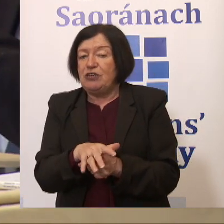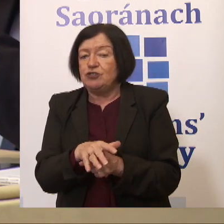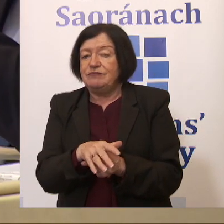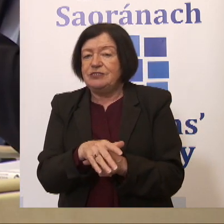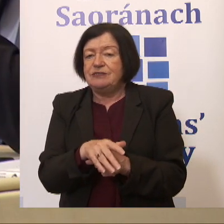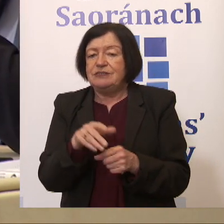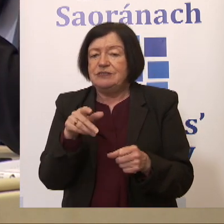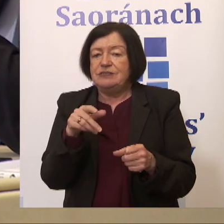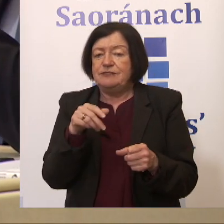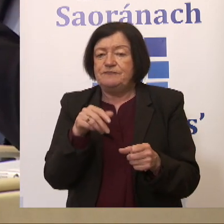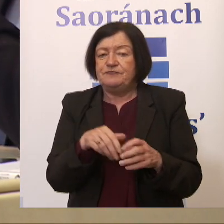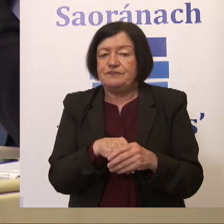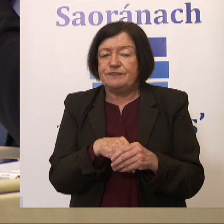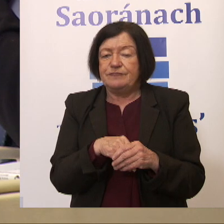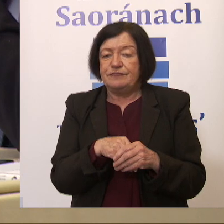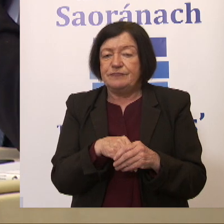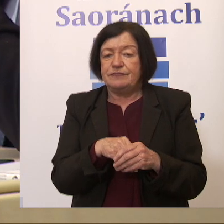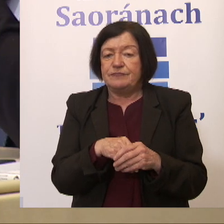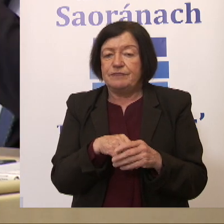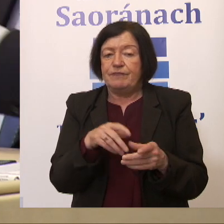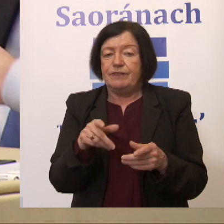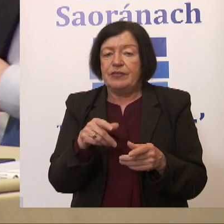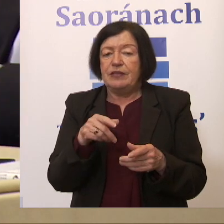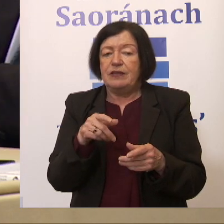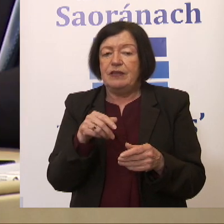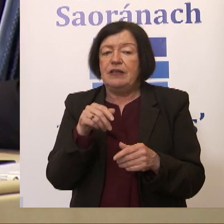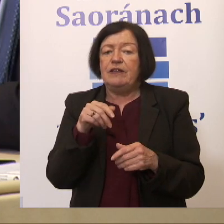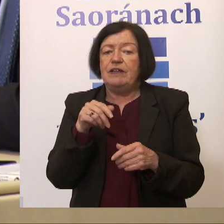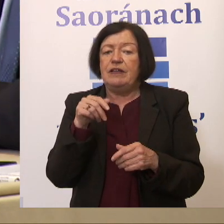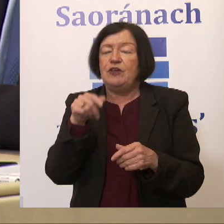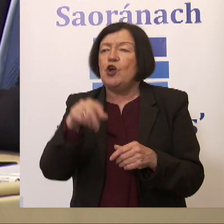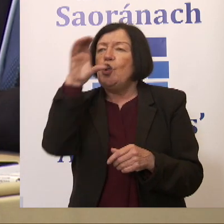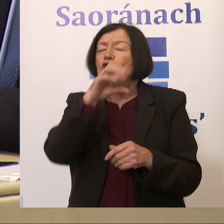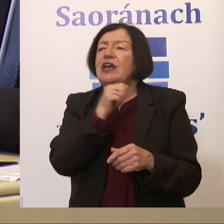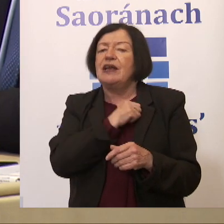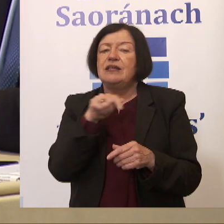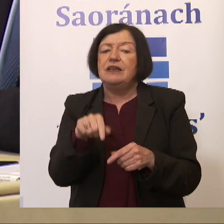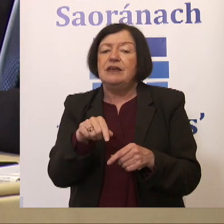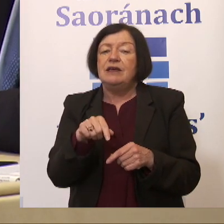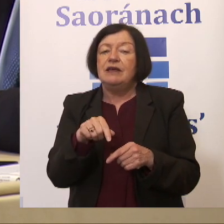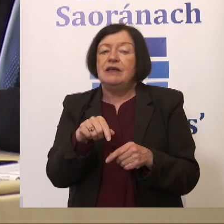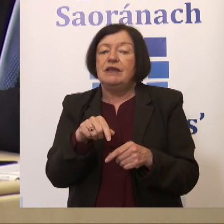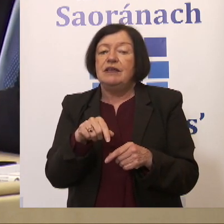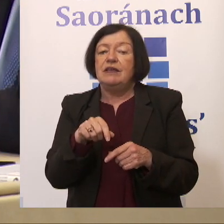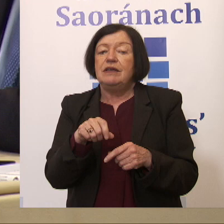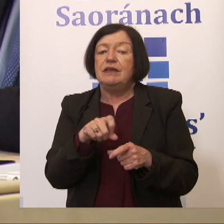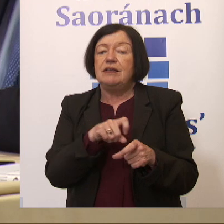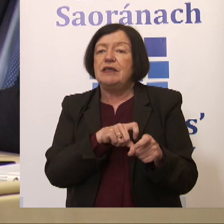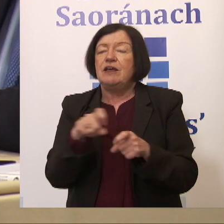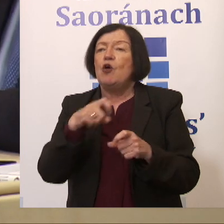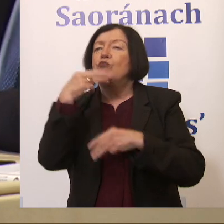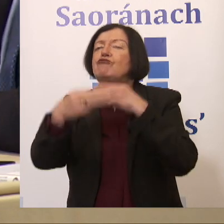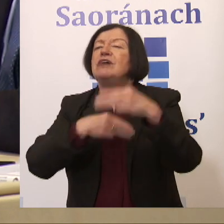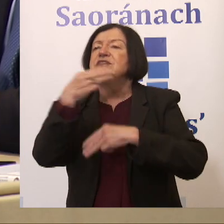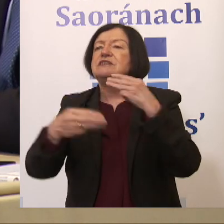kind of federalisation point, I think, to a degree as well. Yes, I suppose it is. It's you're looking at this concept of a